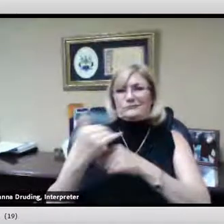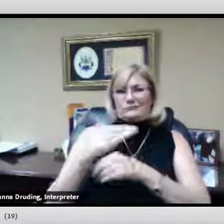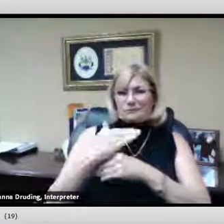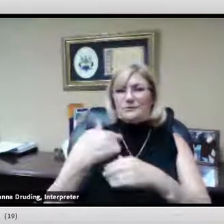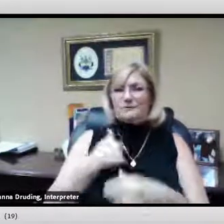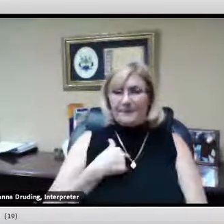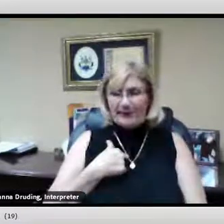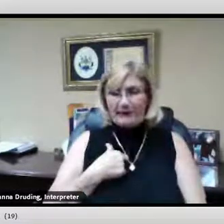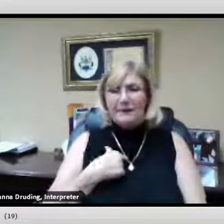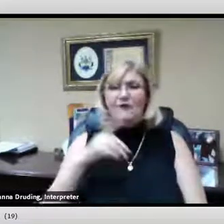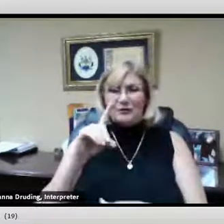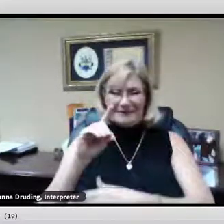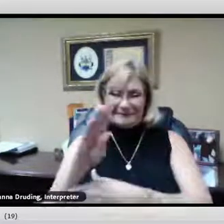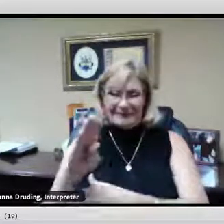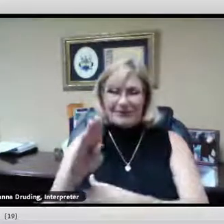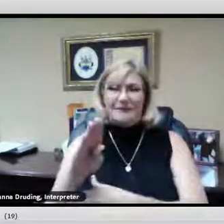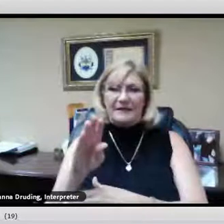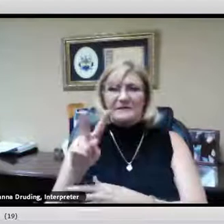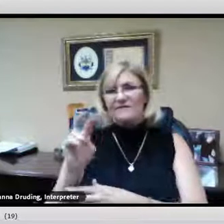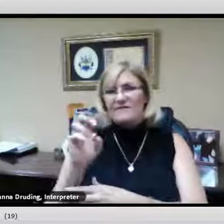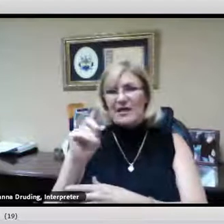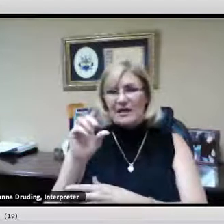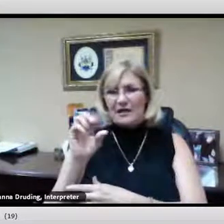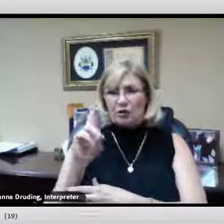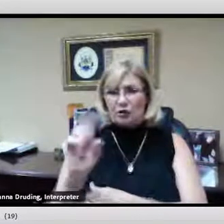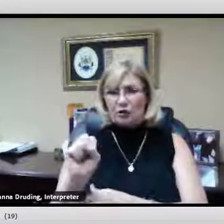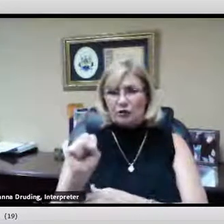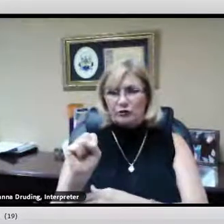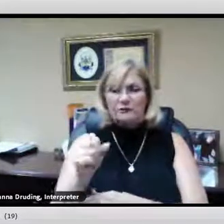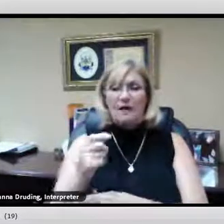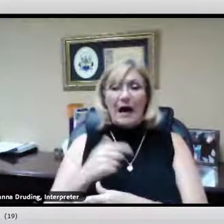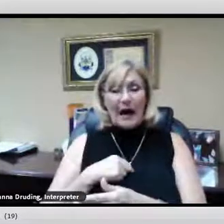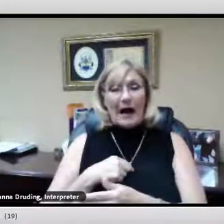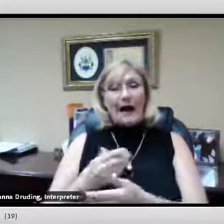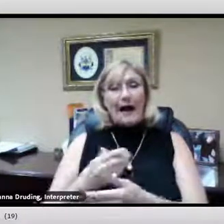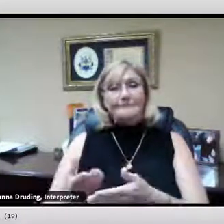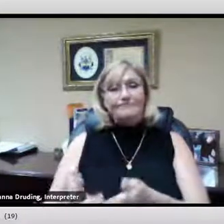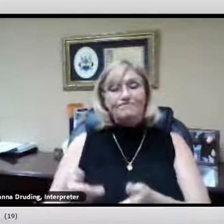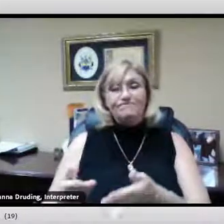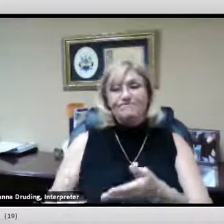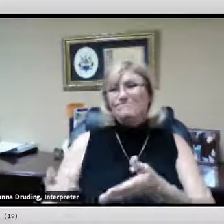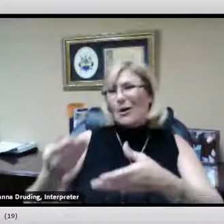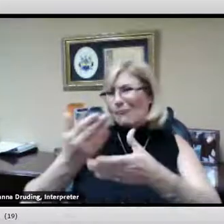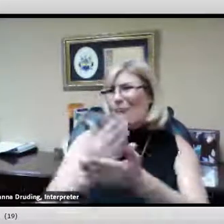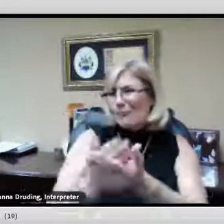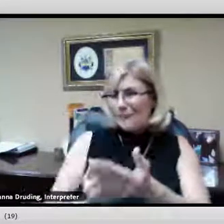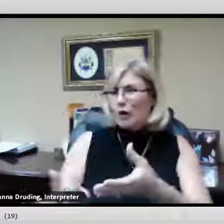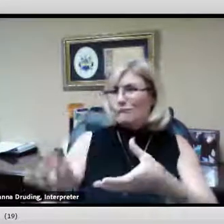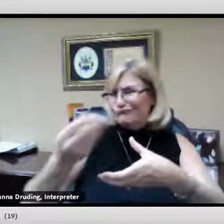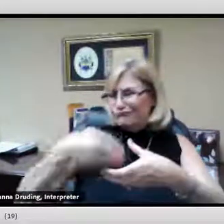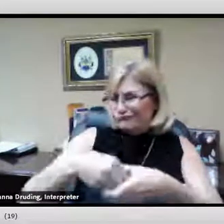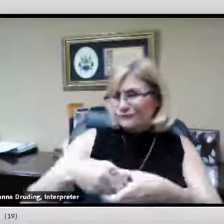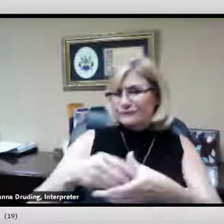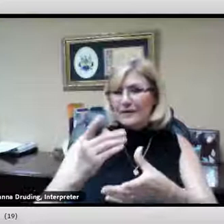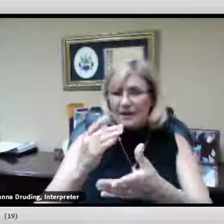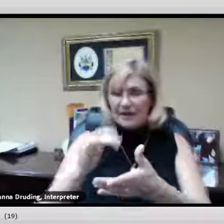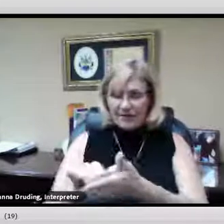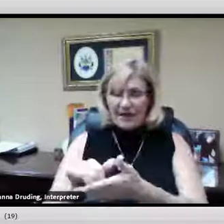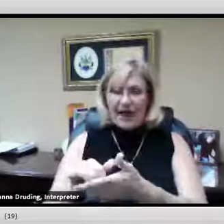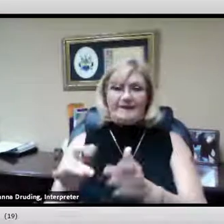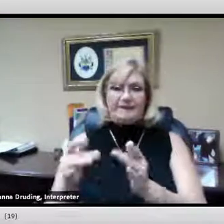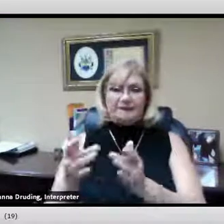with the database vendors. I contribute to electronic resource selection and implementation, but that at our library